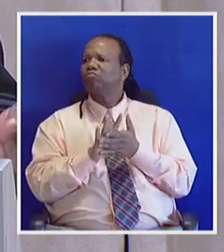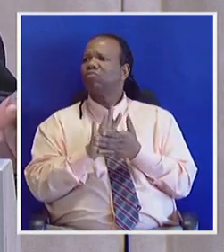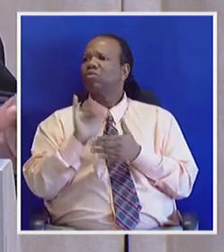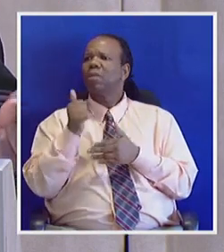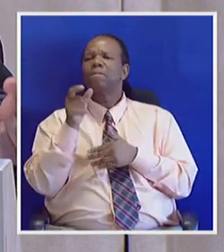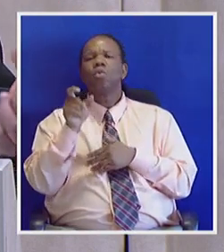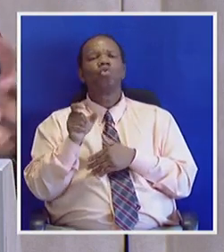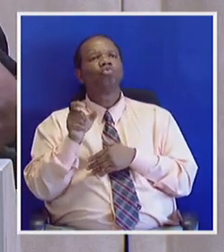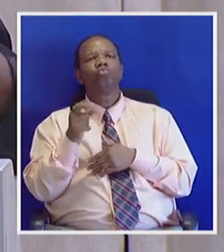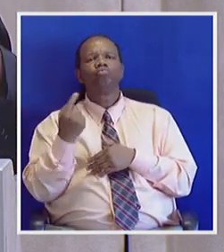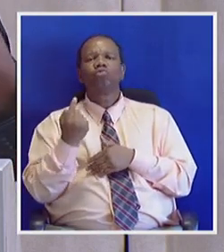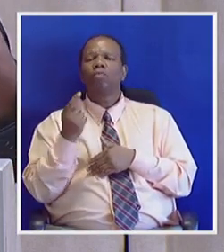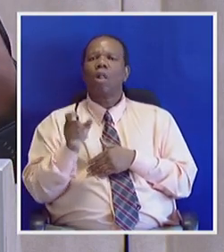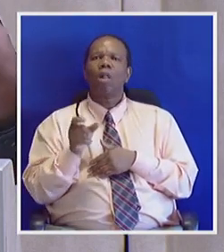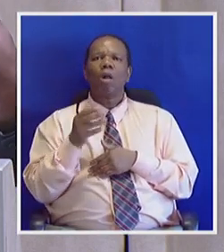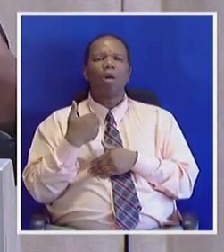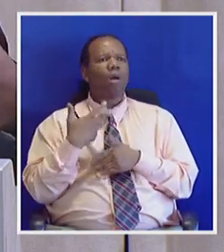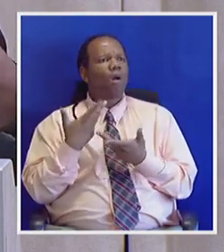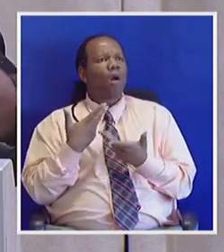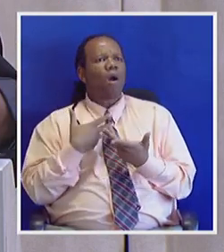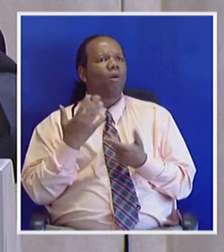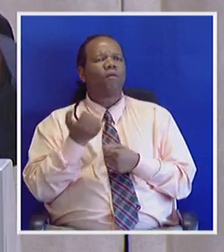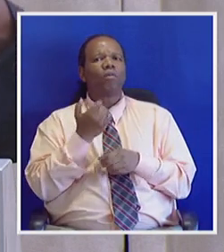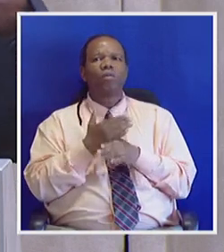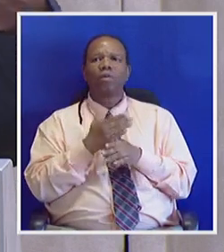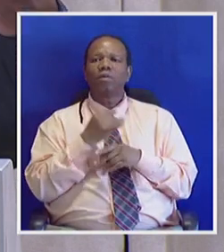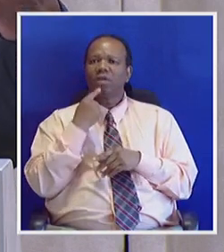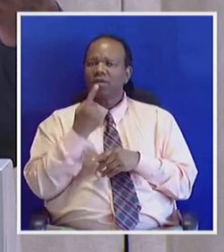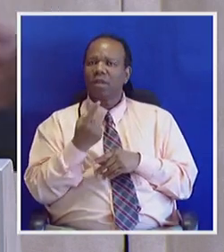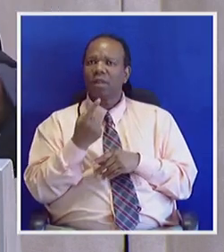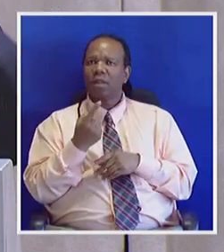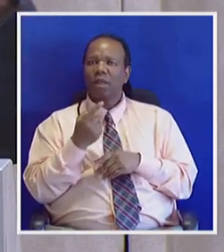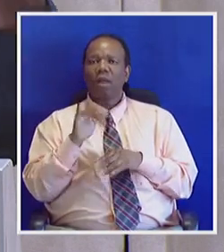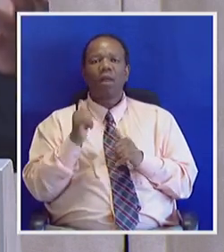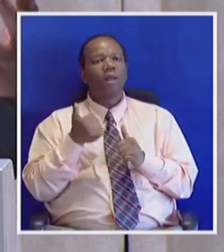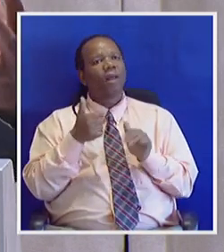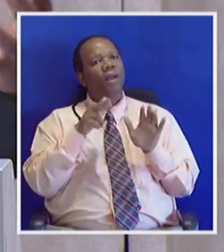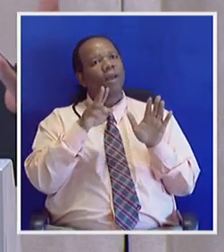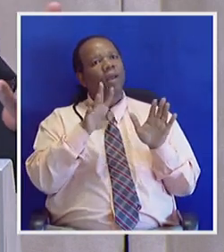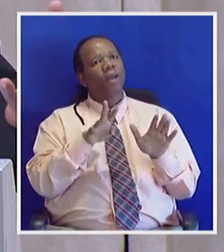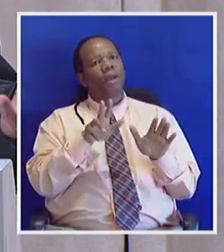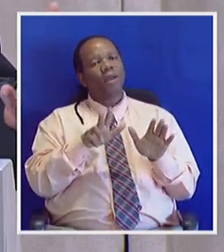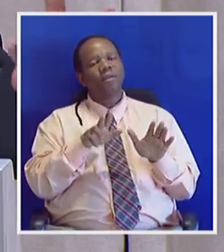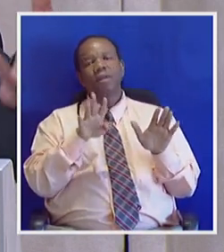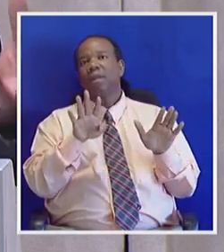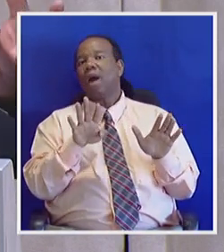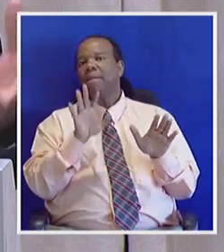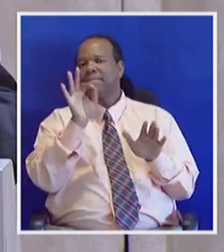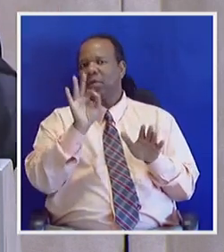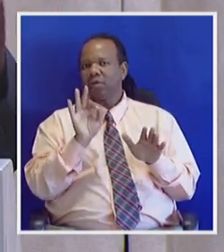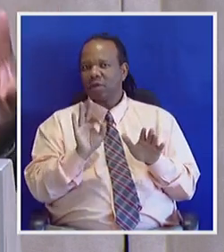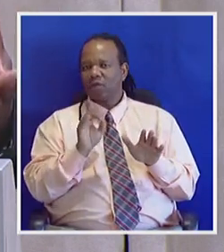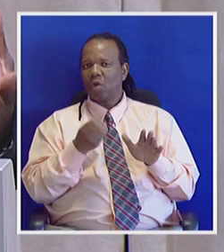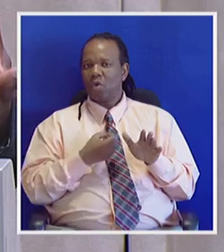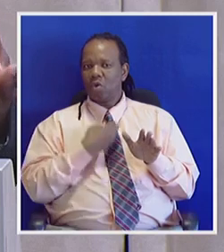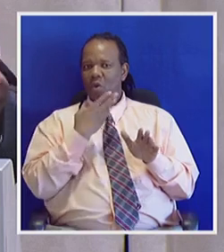of those colleges, they say they are able to place up to 89, 90-something percent of the young